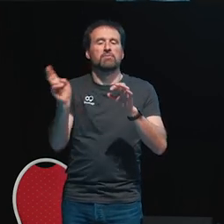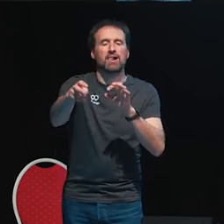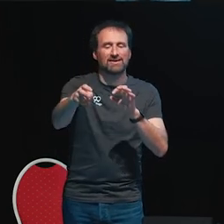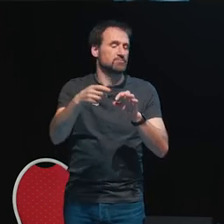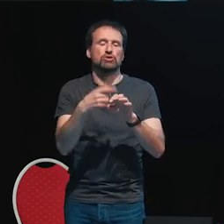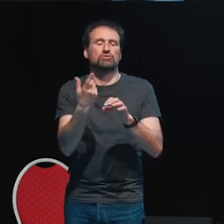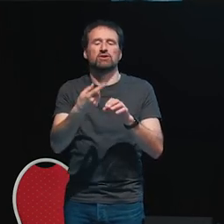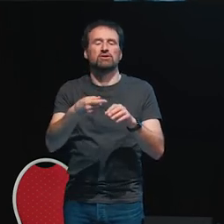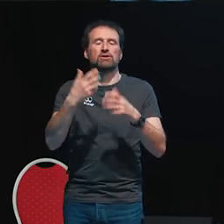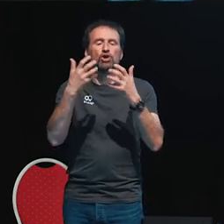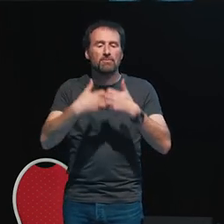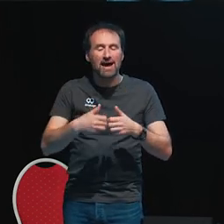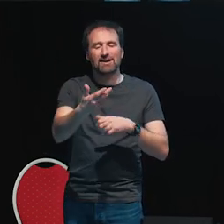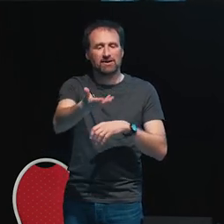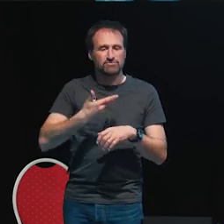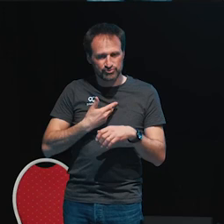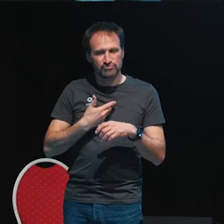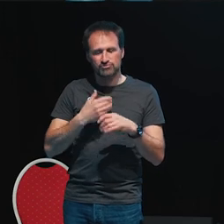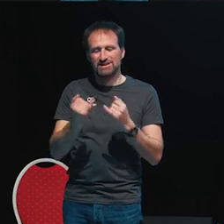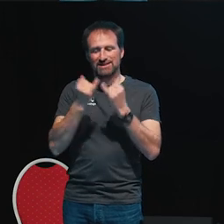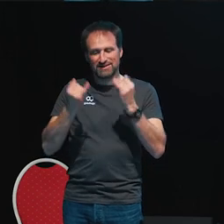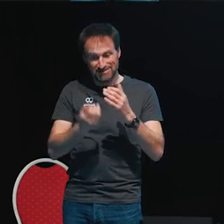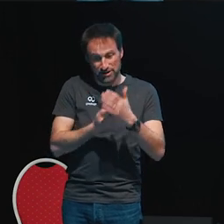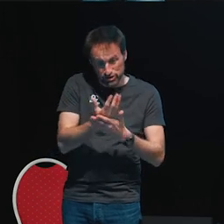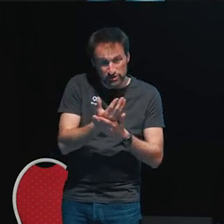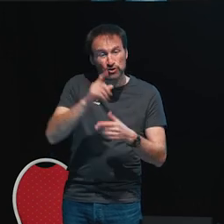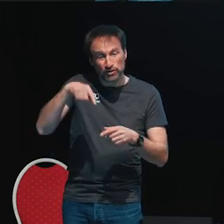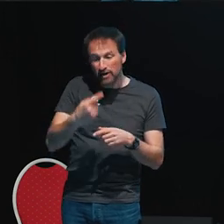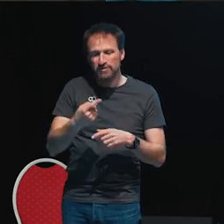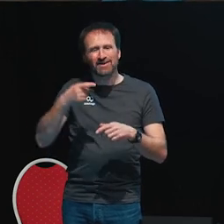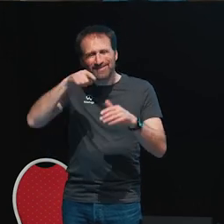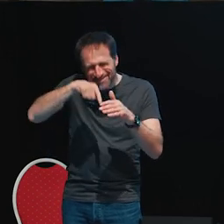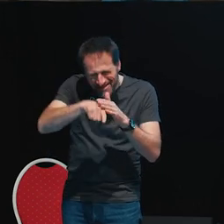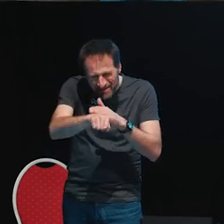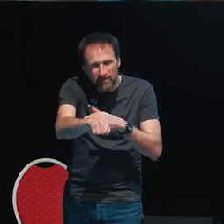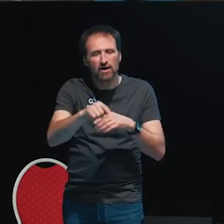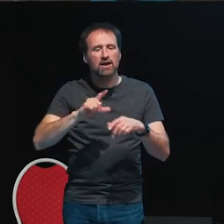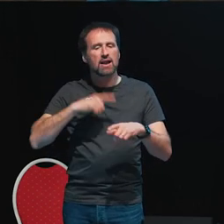plug into a deeper part of the life cycle of Webpack.